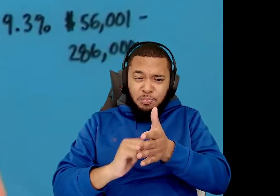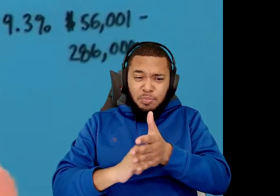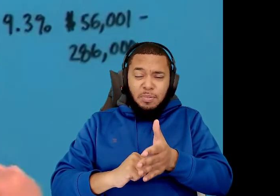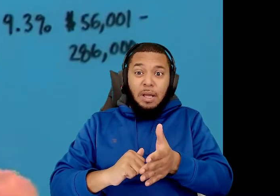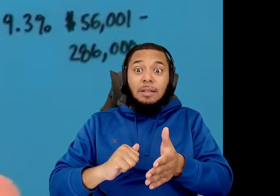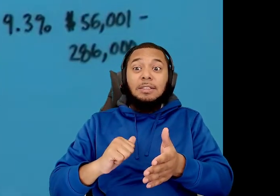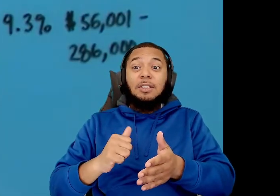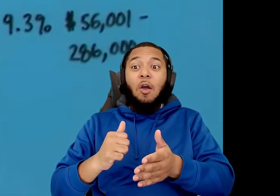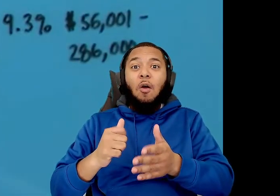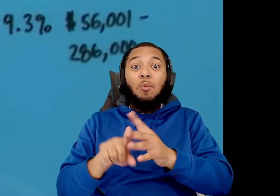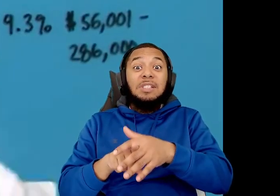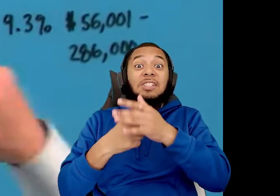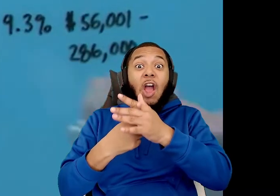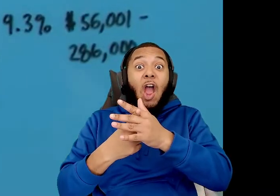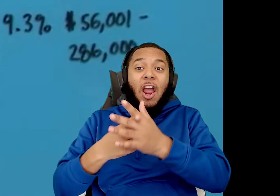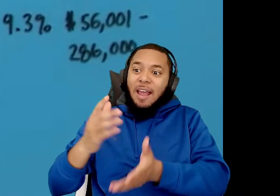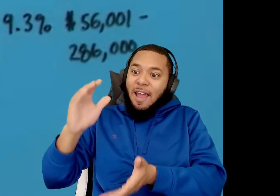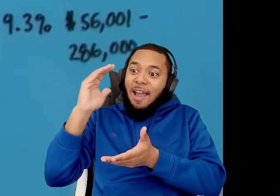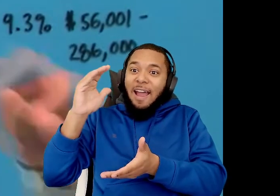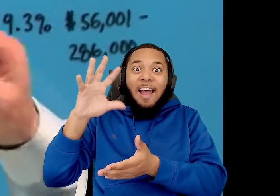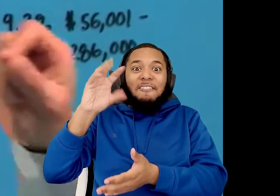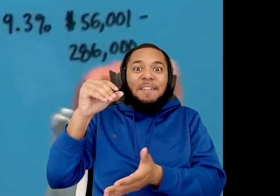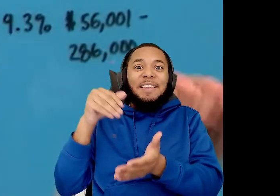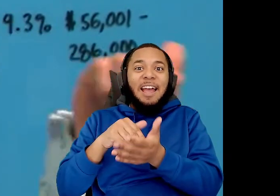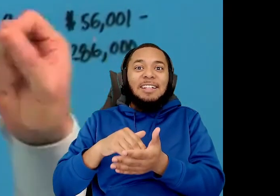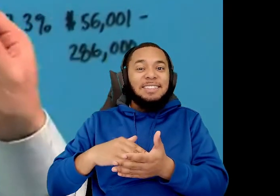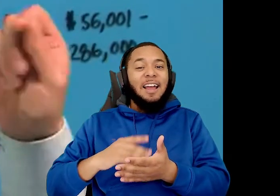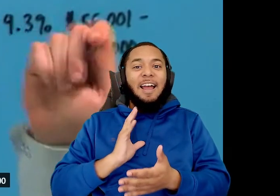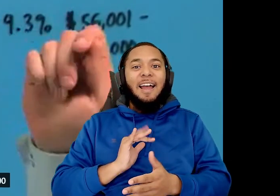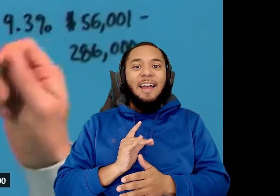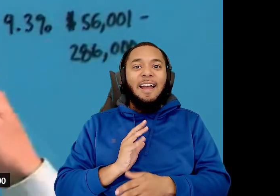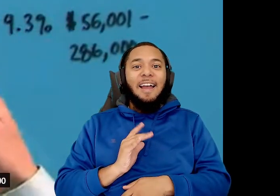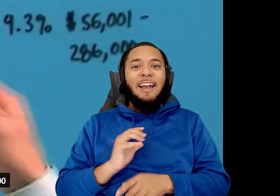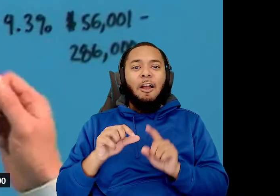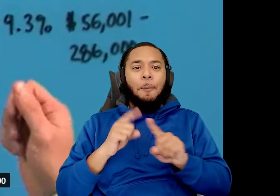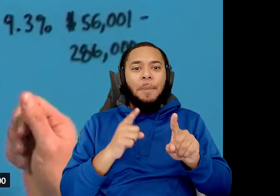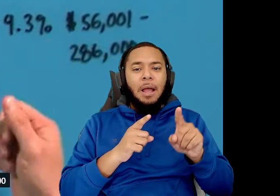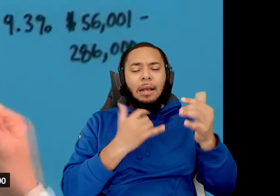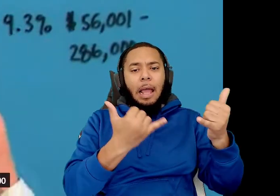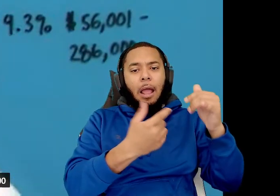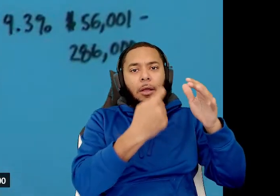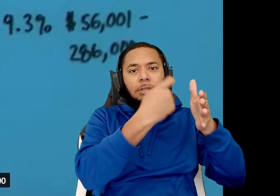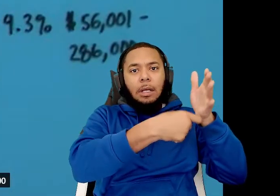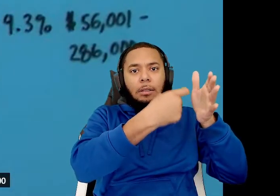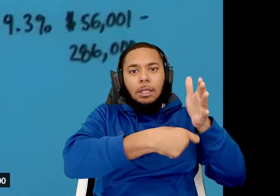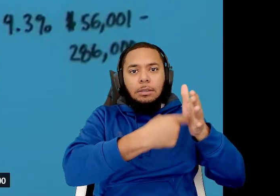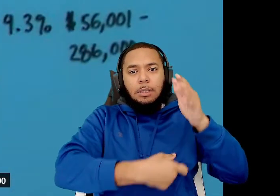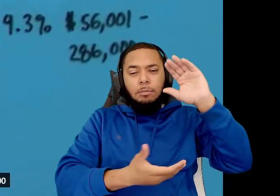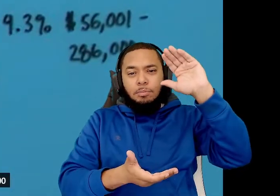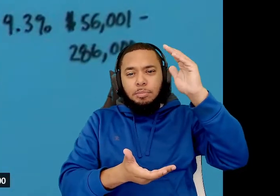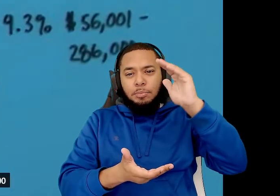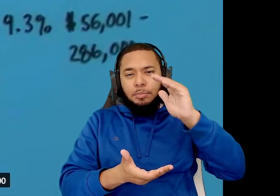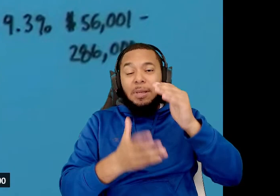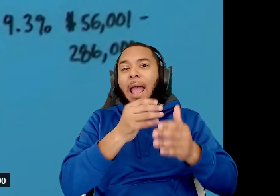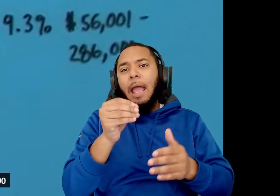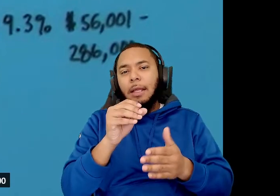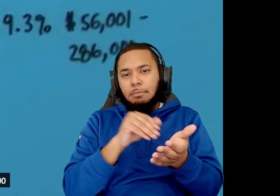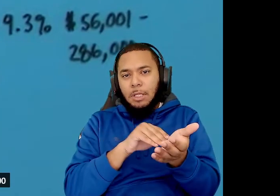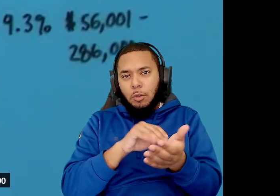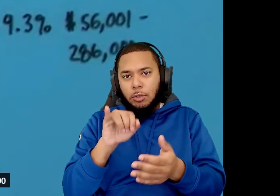really attractive. Our net pay is when we deduct all of those taxes and medical insurance.